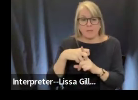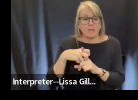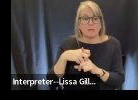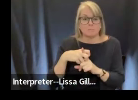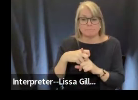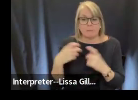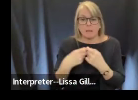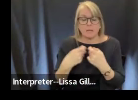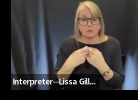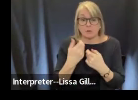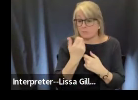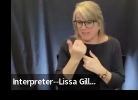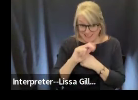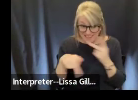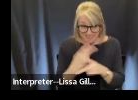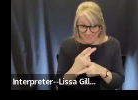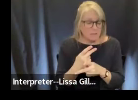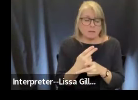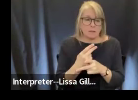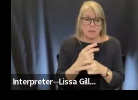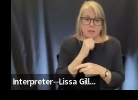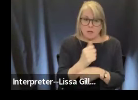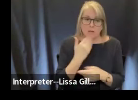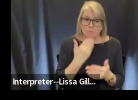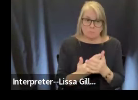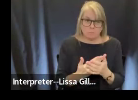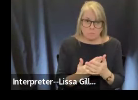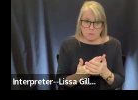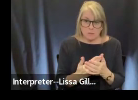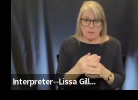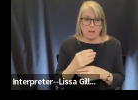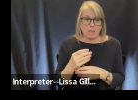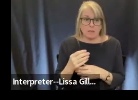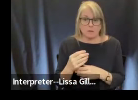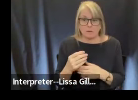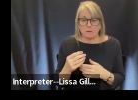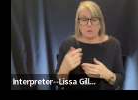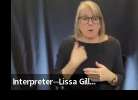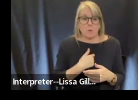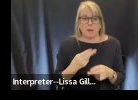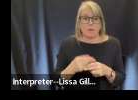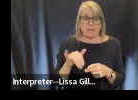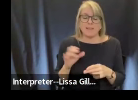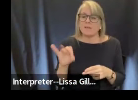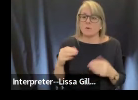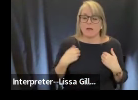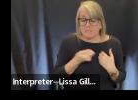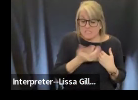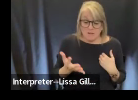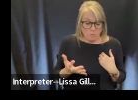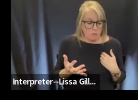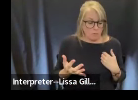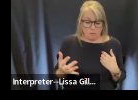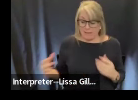sort, those are not made for that high of a draw. And for people who then connect those, we call them daisy chaining them. If you connect them, you're